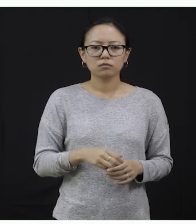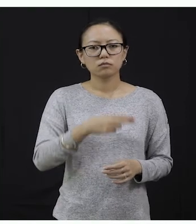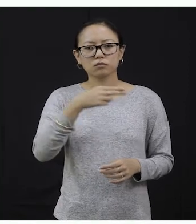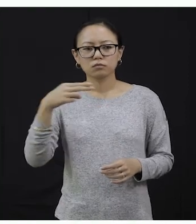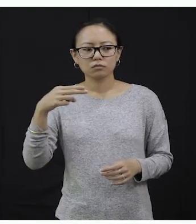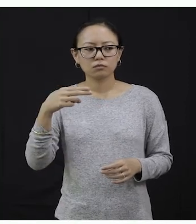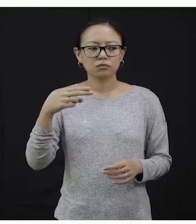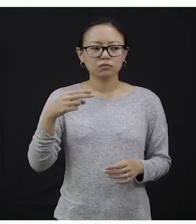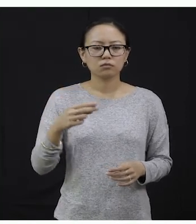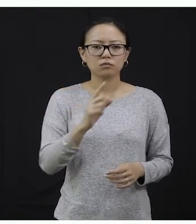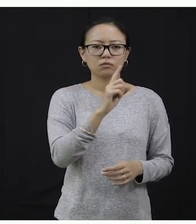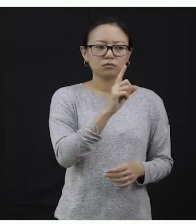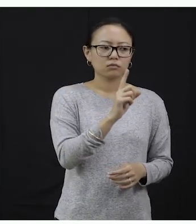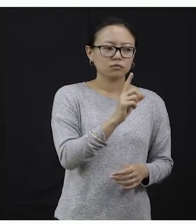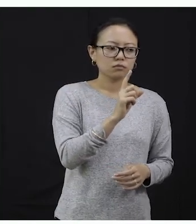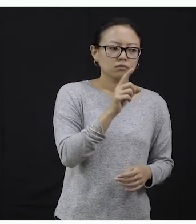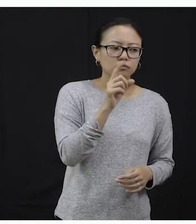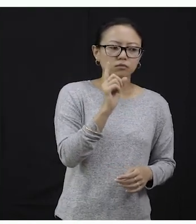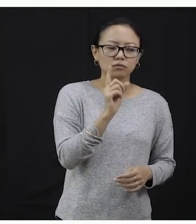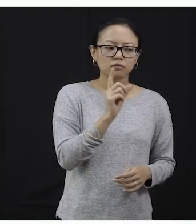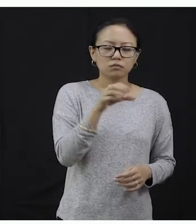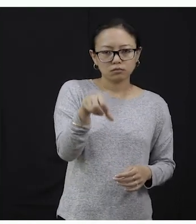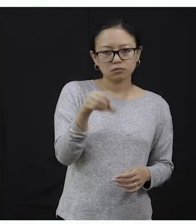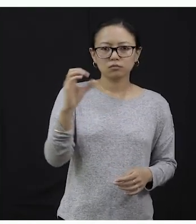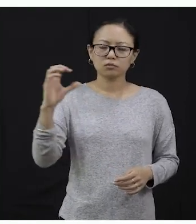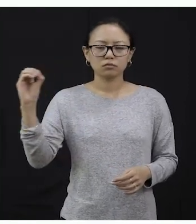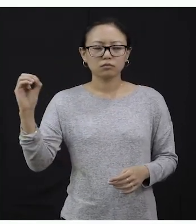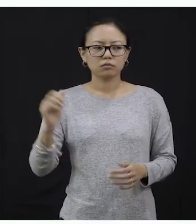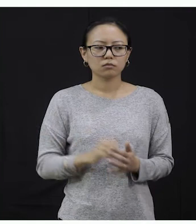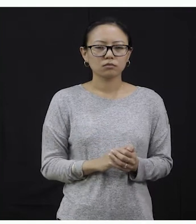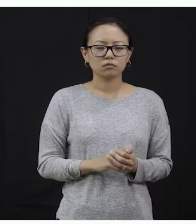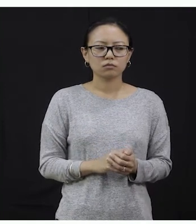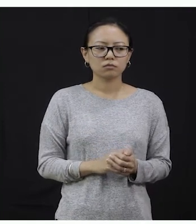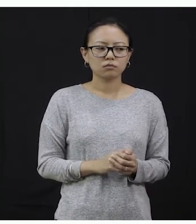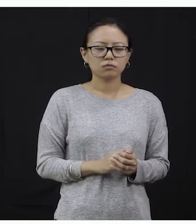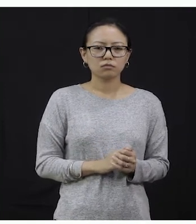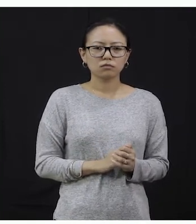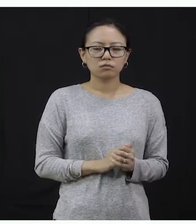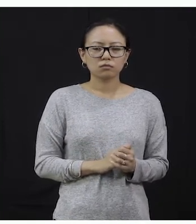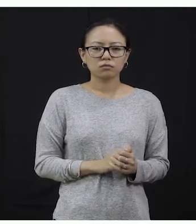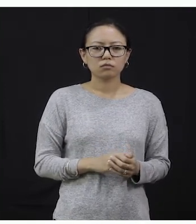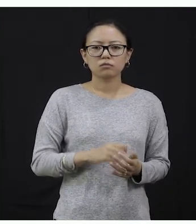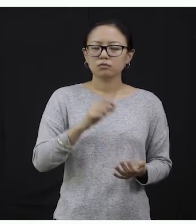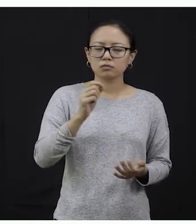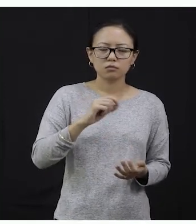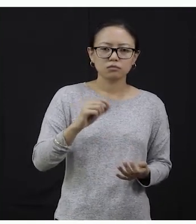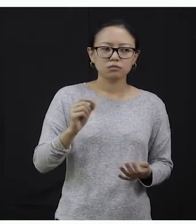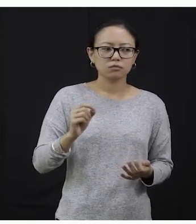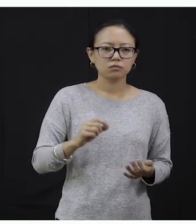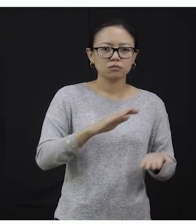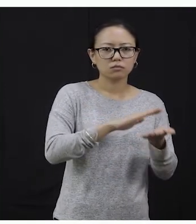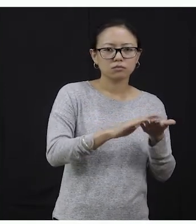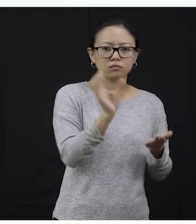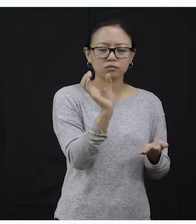100. So how do we write this? We will start writing from the hundreds place. Okay, so here see, 9